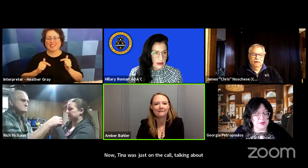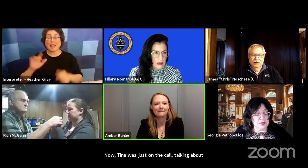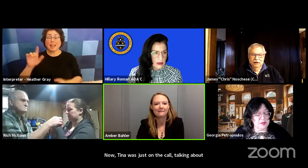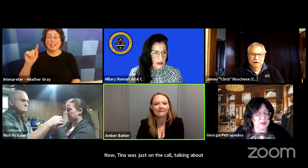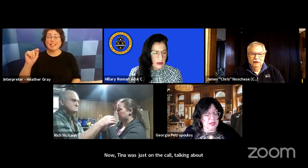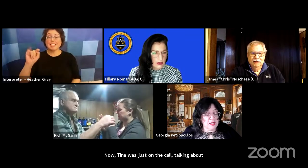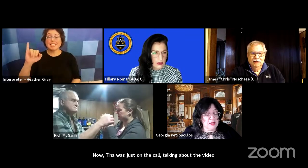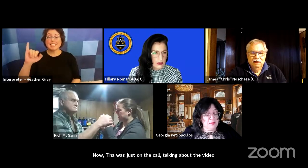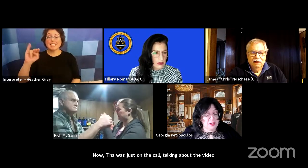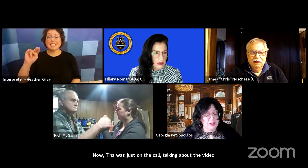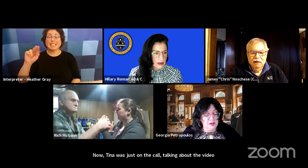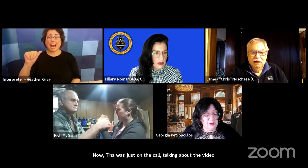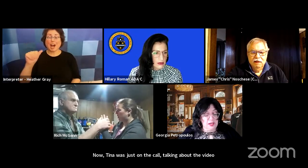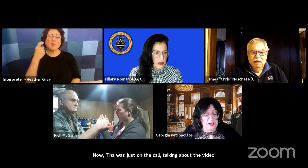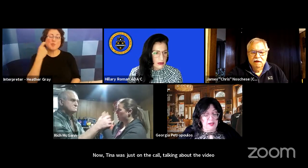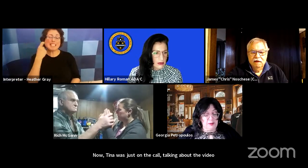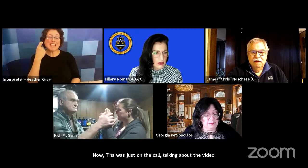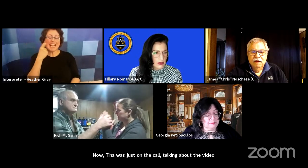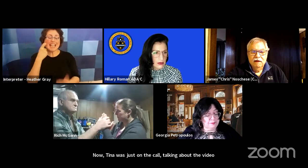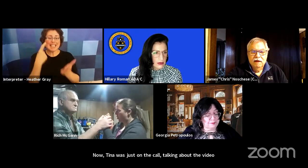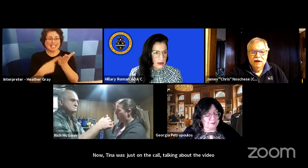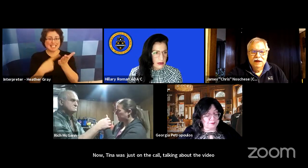Small Differences video.